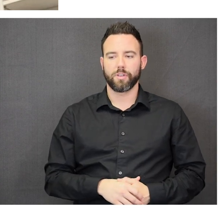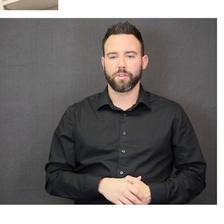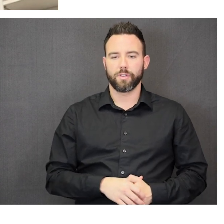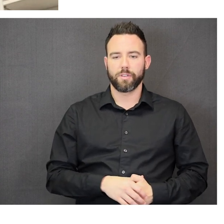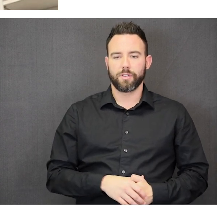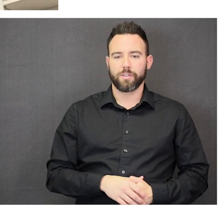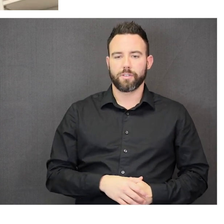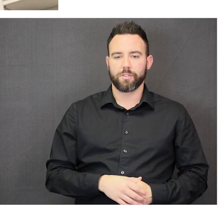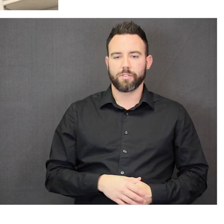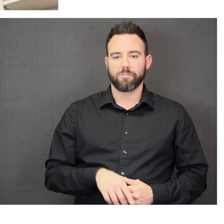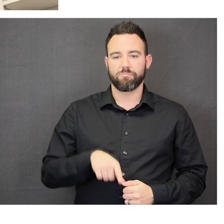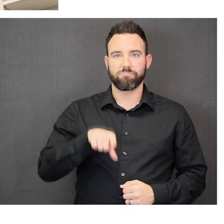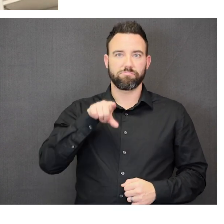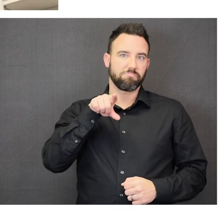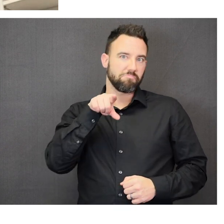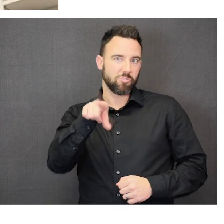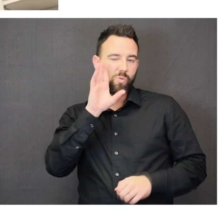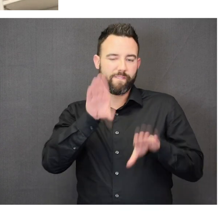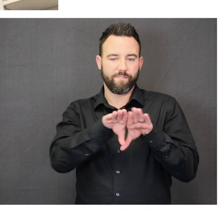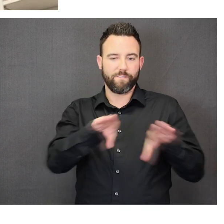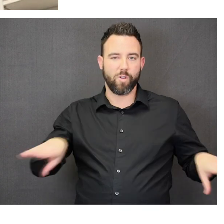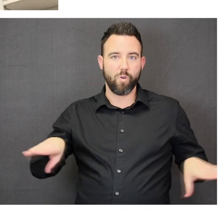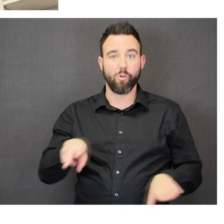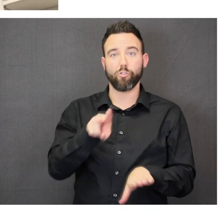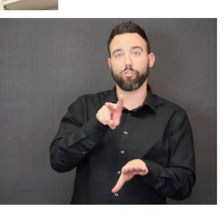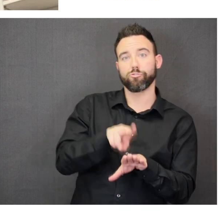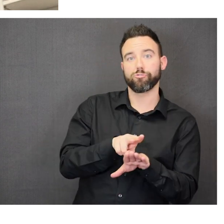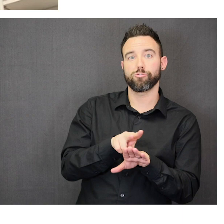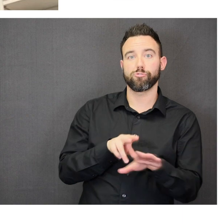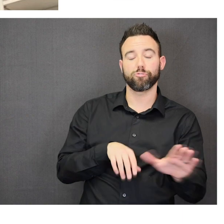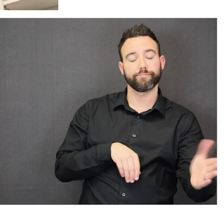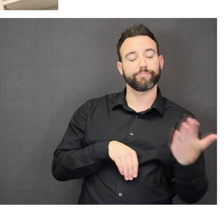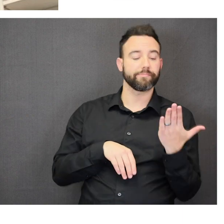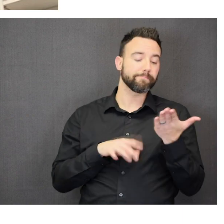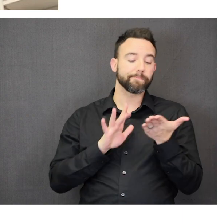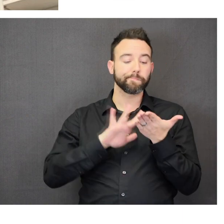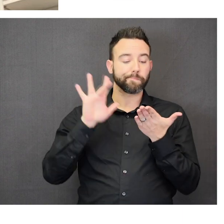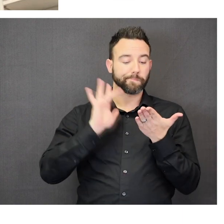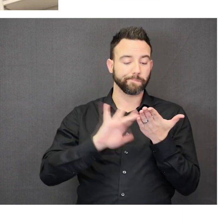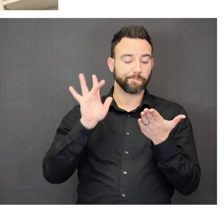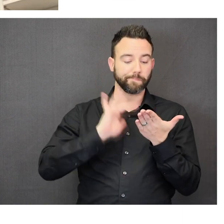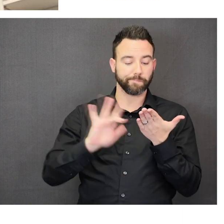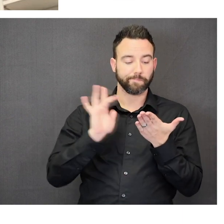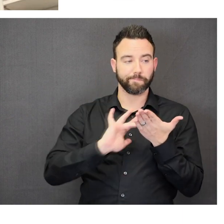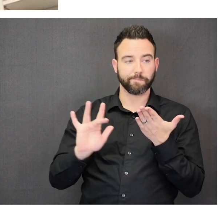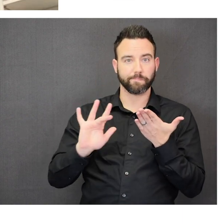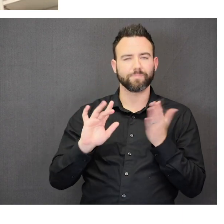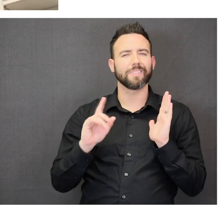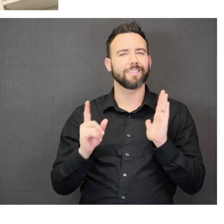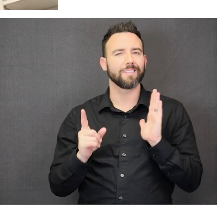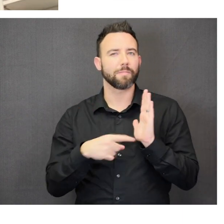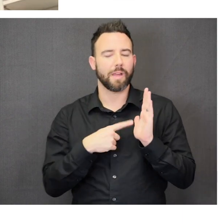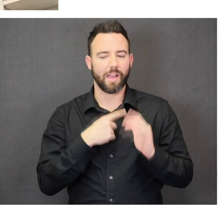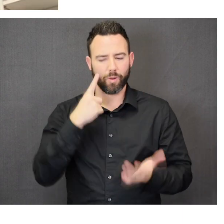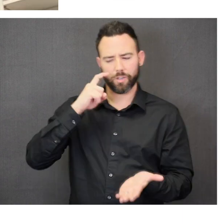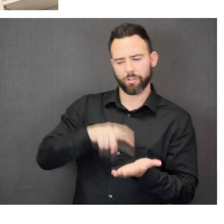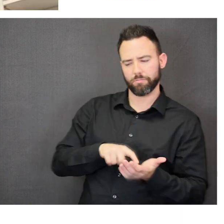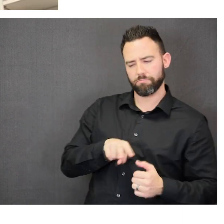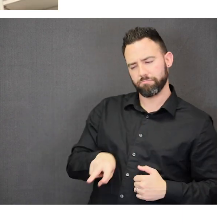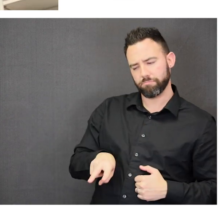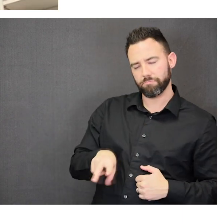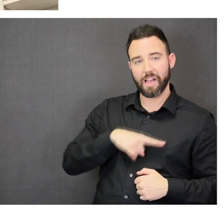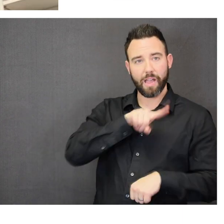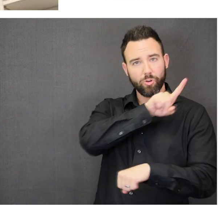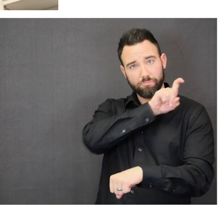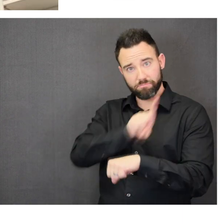old, when she is having her screen time and she's lying on the floor, sometimes I'll go over to her and I'll just